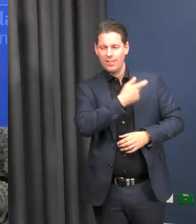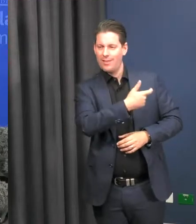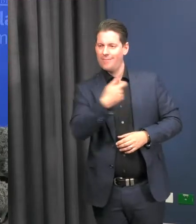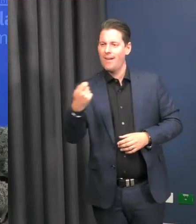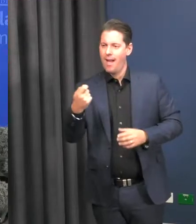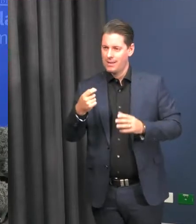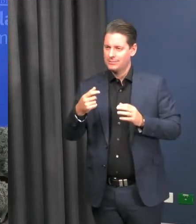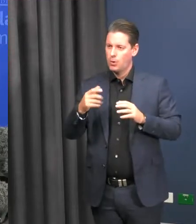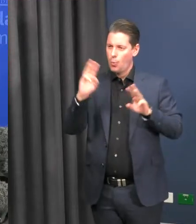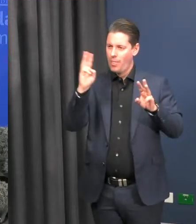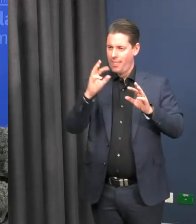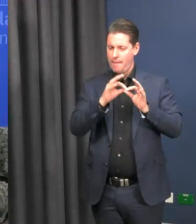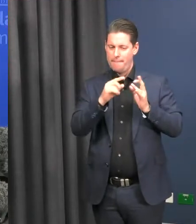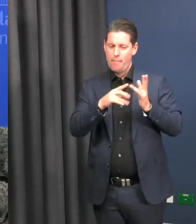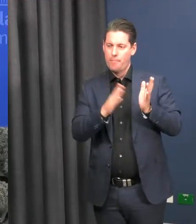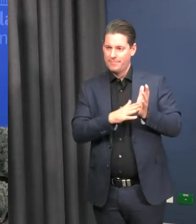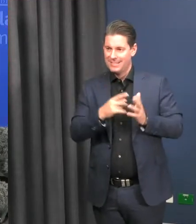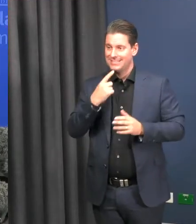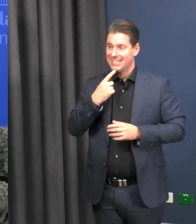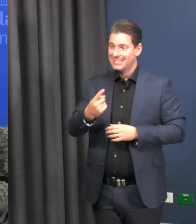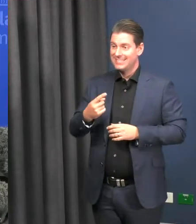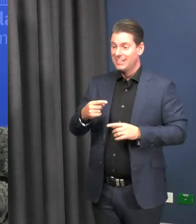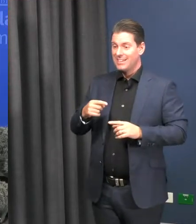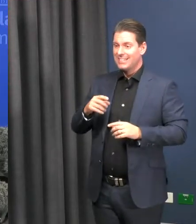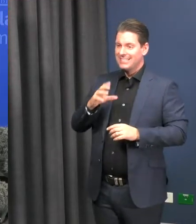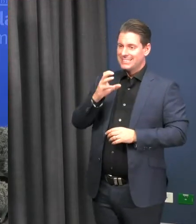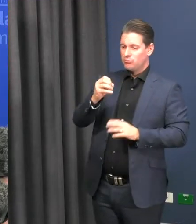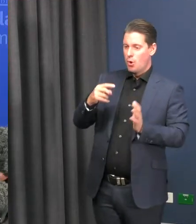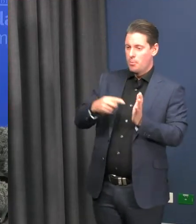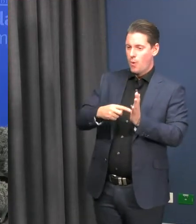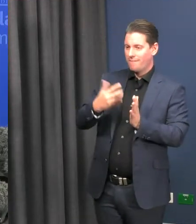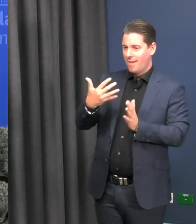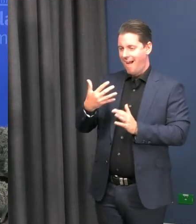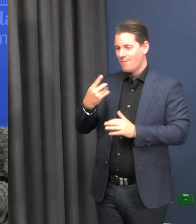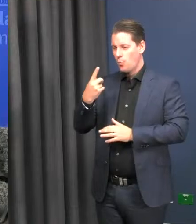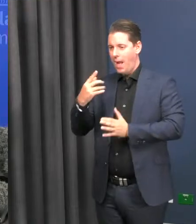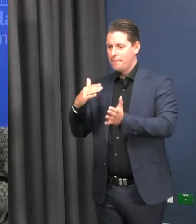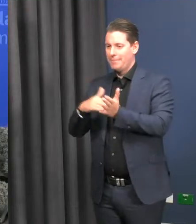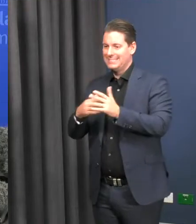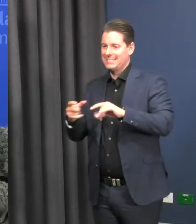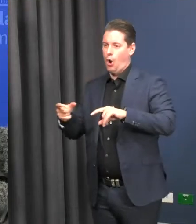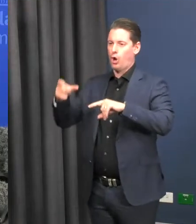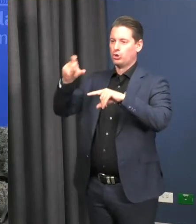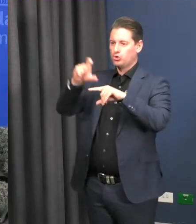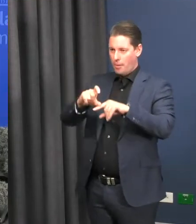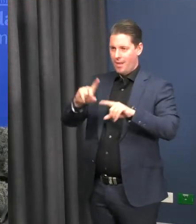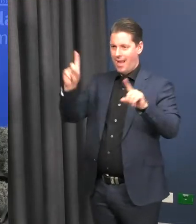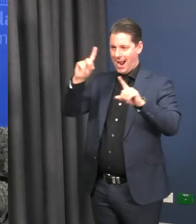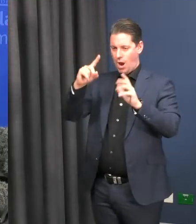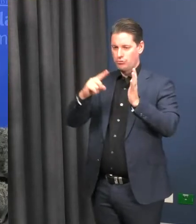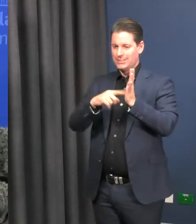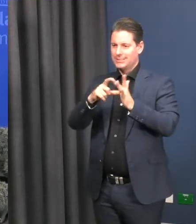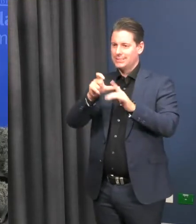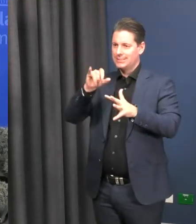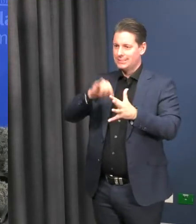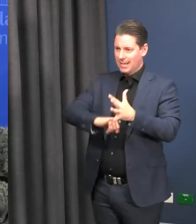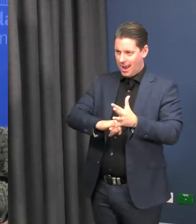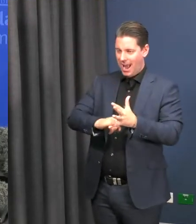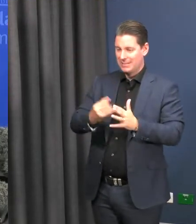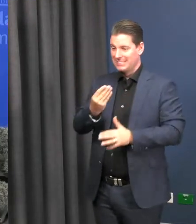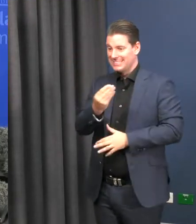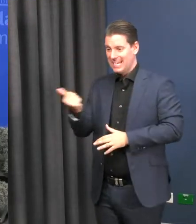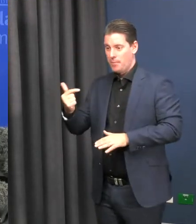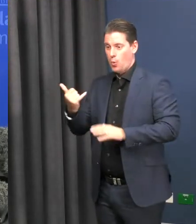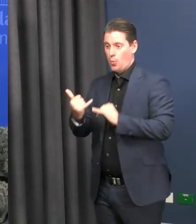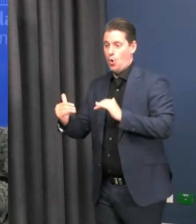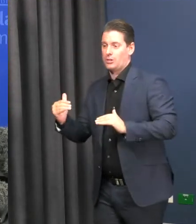the modelling they're running is between 0.5 and 1 metre, but they've also plugged in for a couple of locations to be slightly higher. So